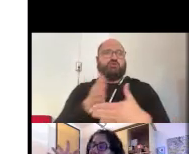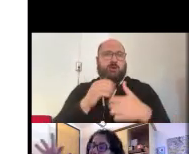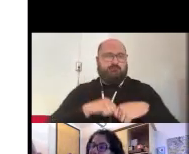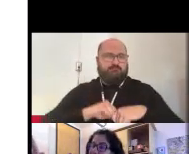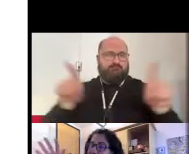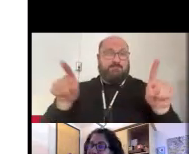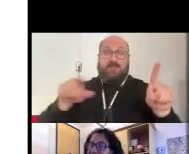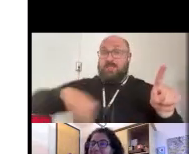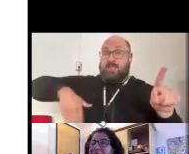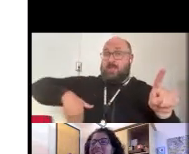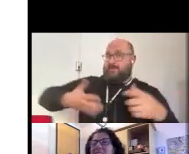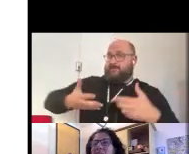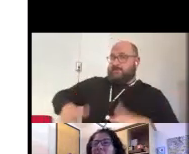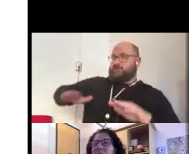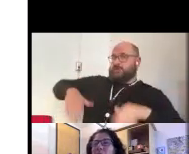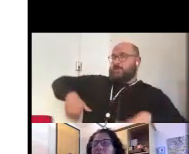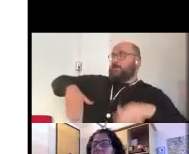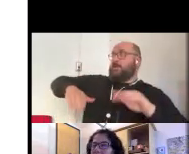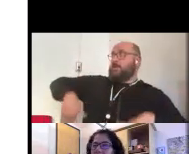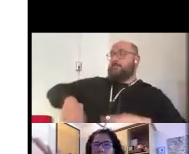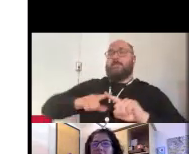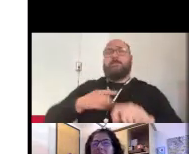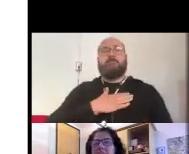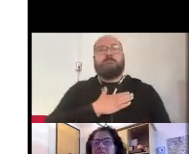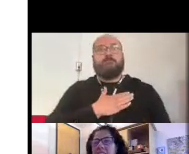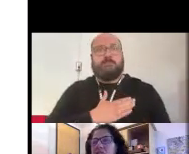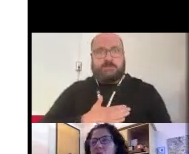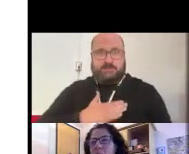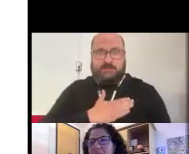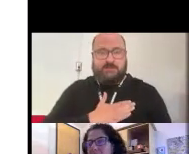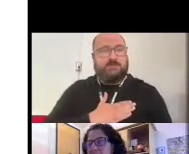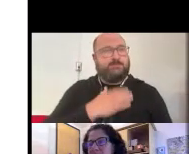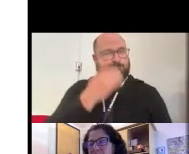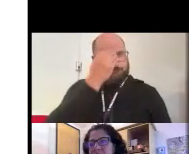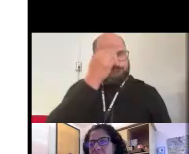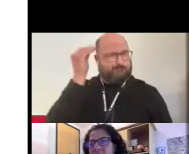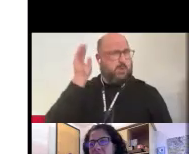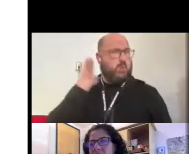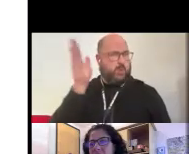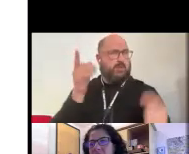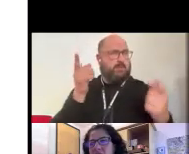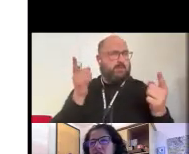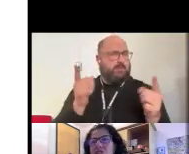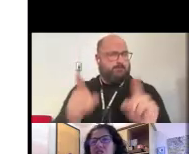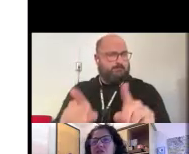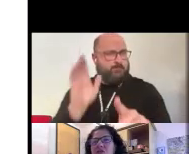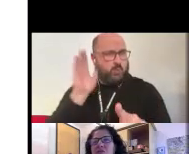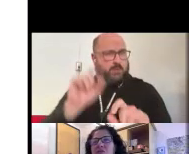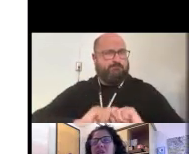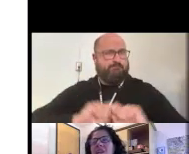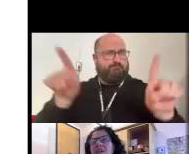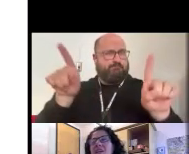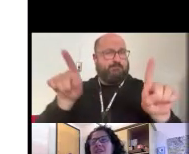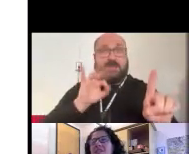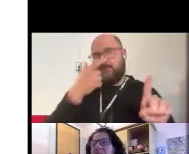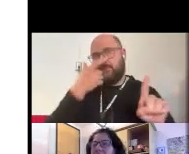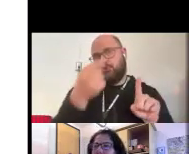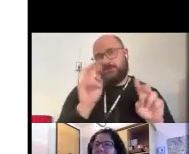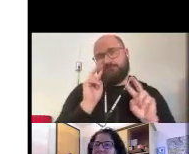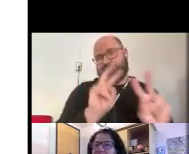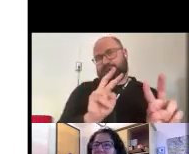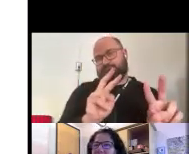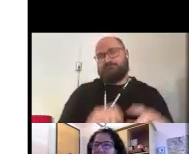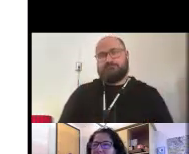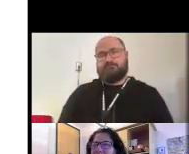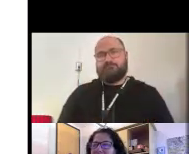yet, but please know that that's on its way if it is of interest to you. So